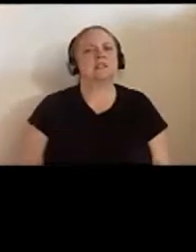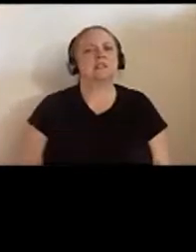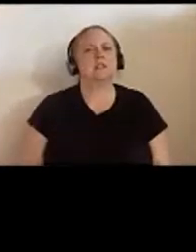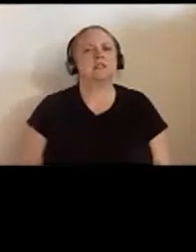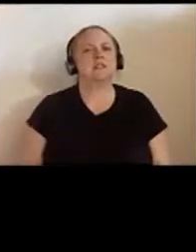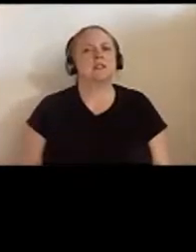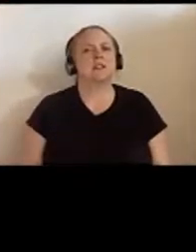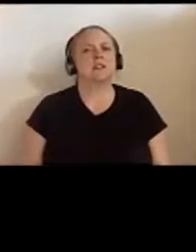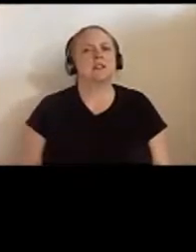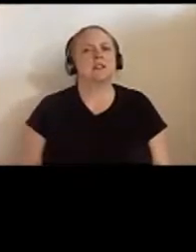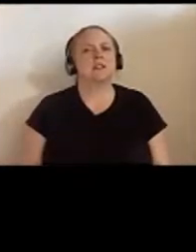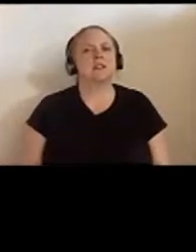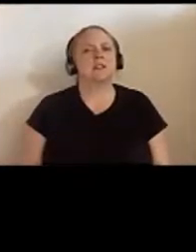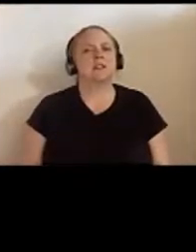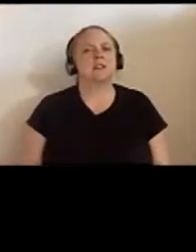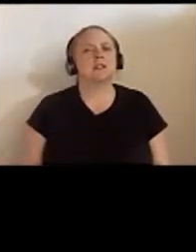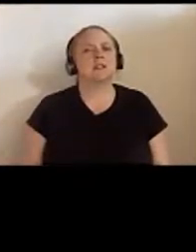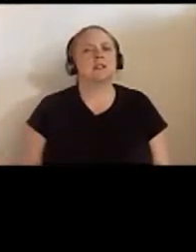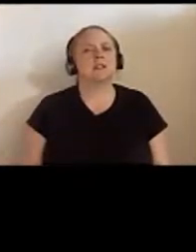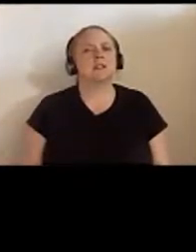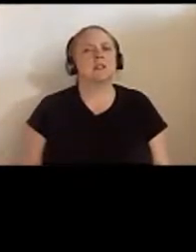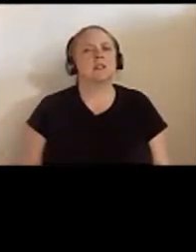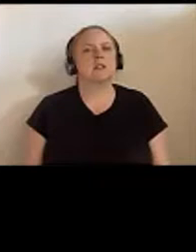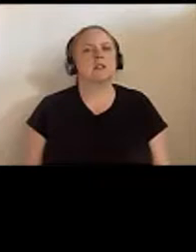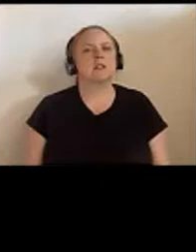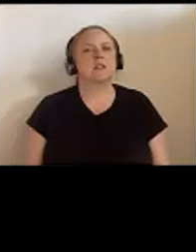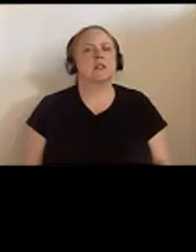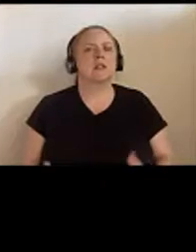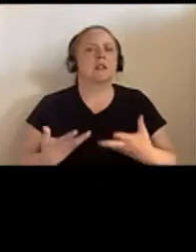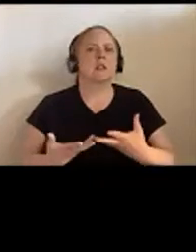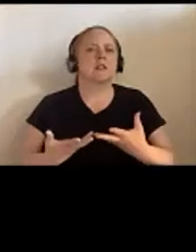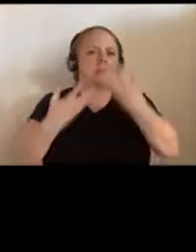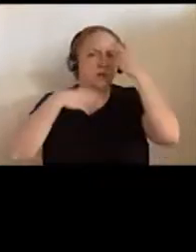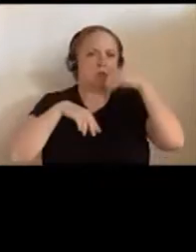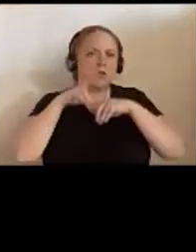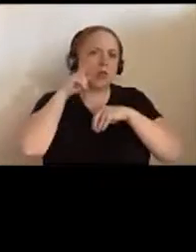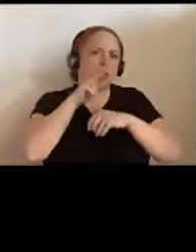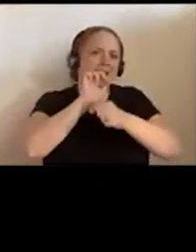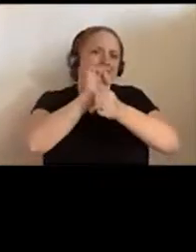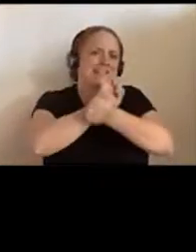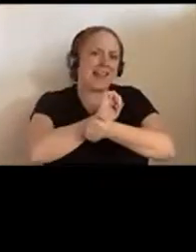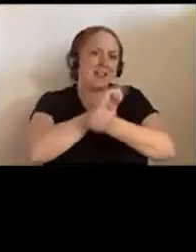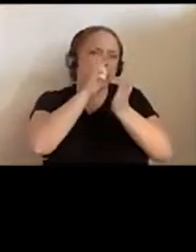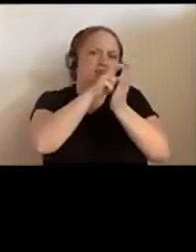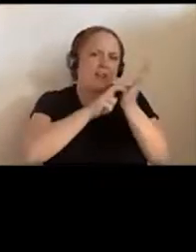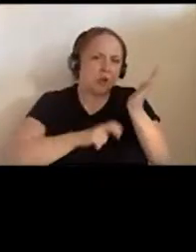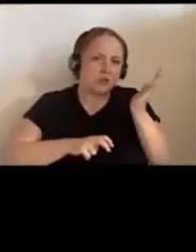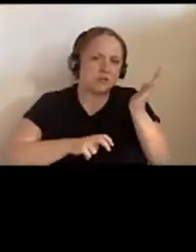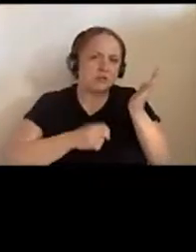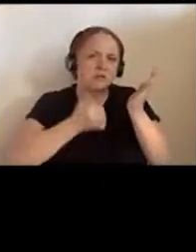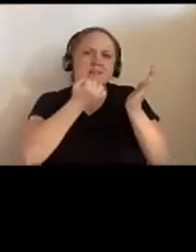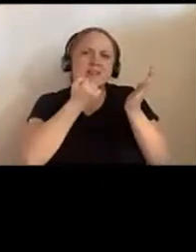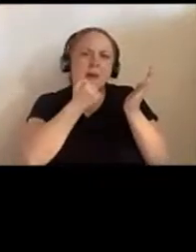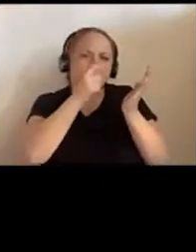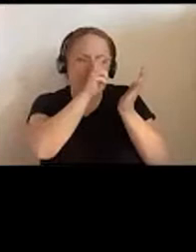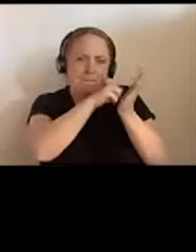it was kind of inspired or instigated by looking at the slave records, and you've got all these numbers,